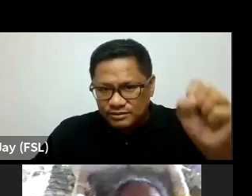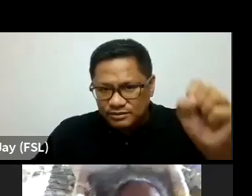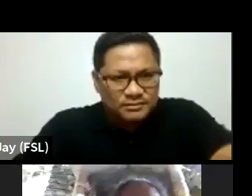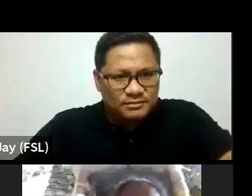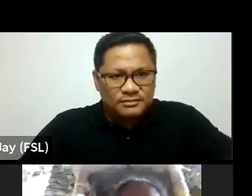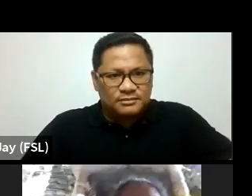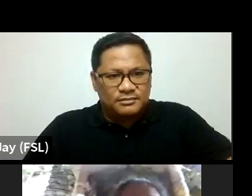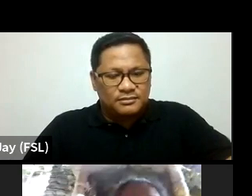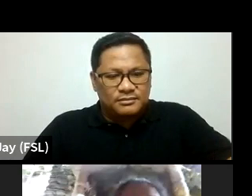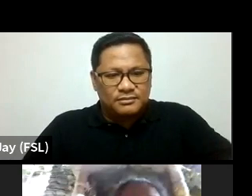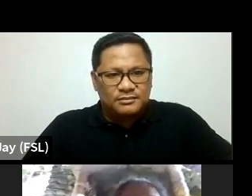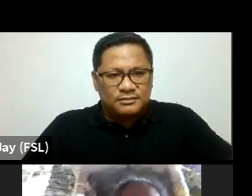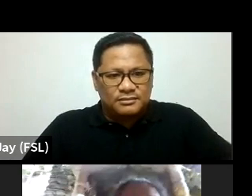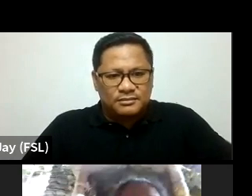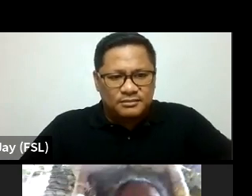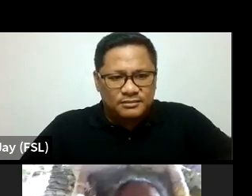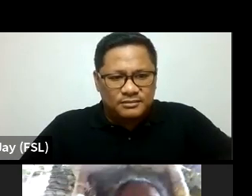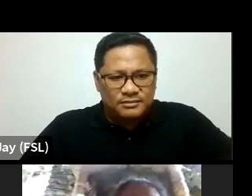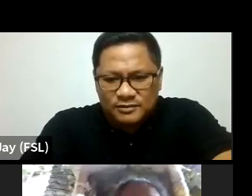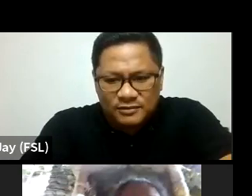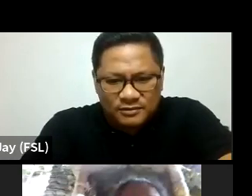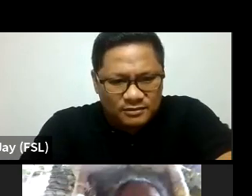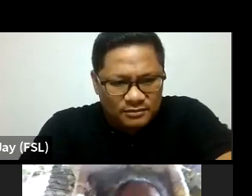Meron siya, Jay, sagot?